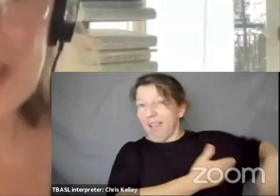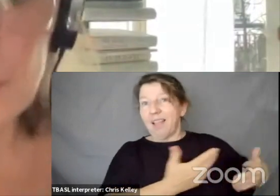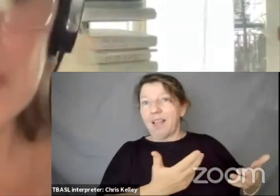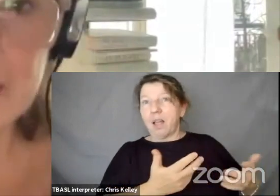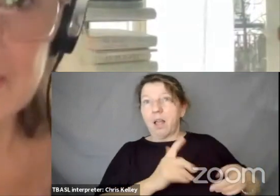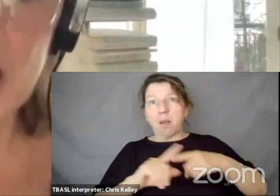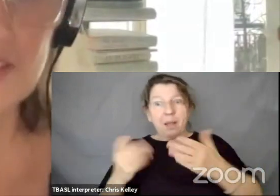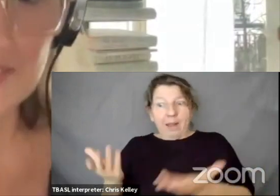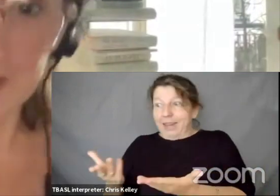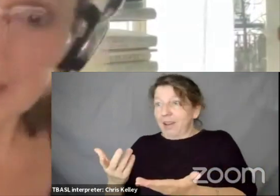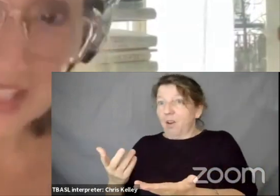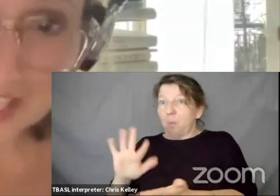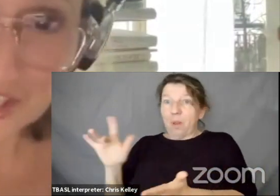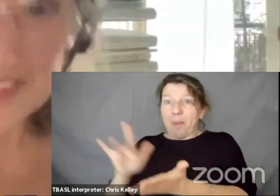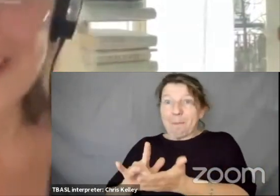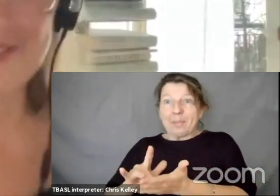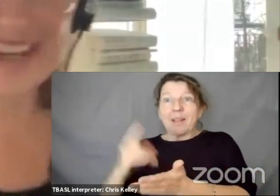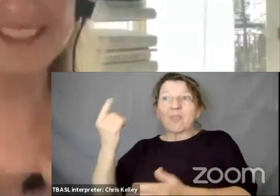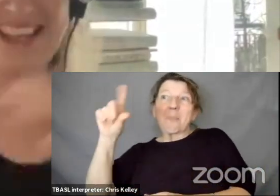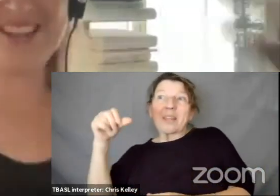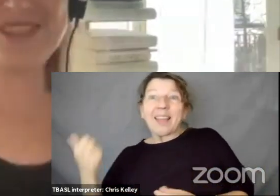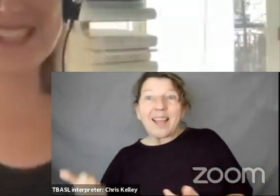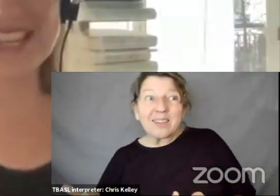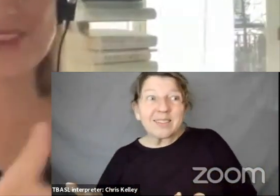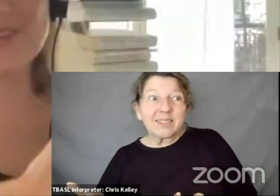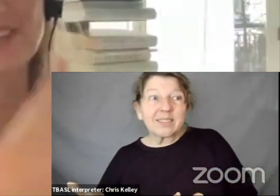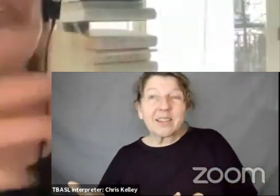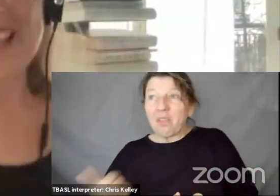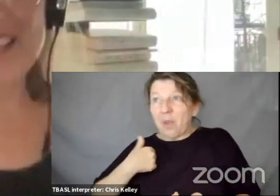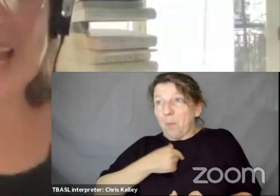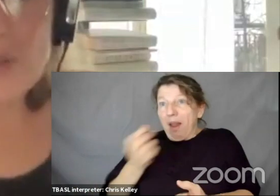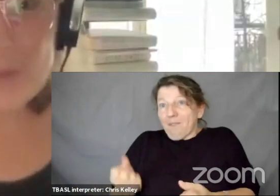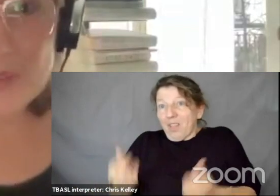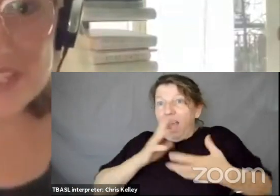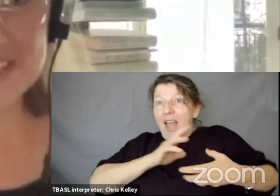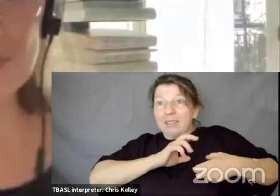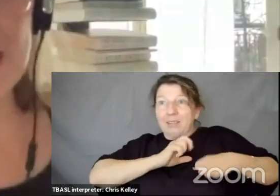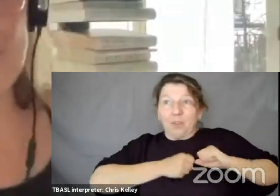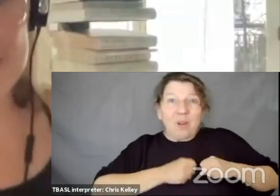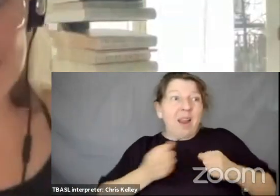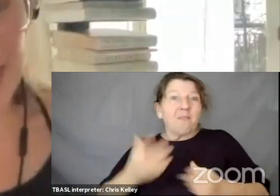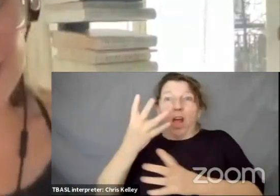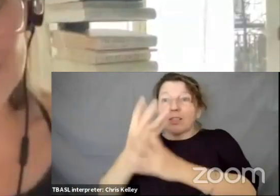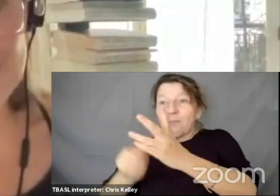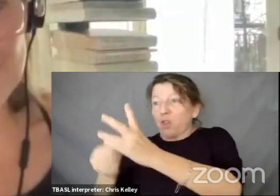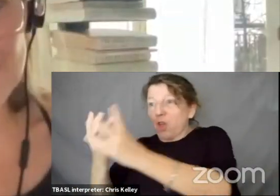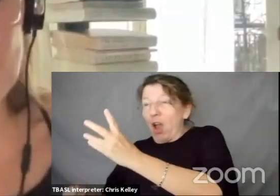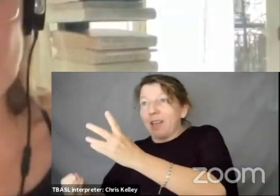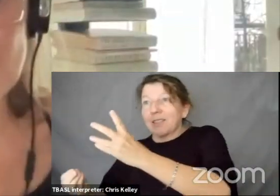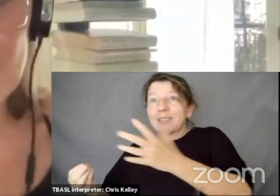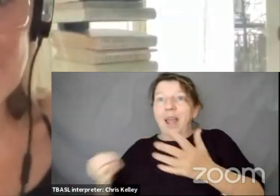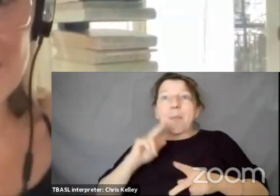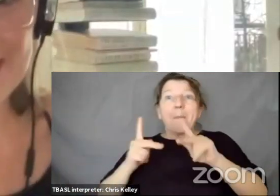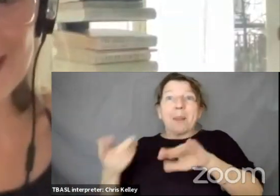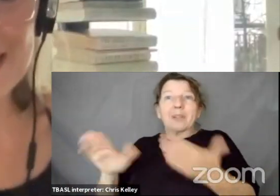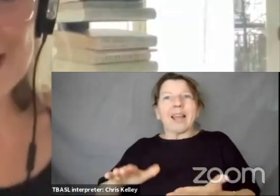we're coming up against loss and extinctions and, right? Like, can you see those, the young people dealing with that, my 10 and 12